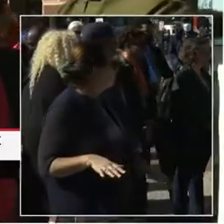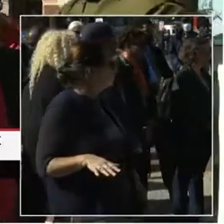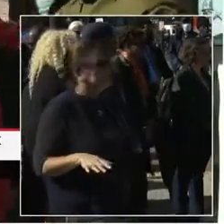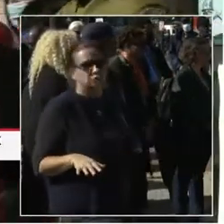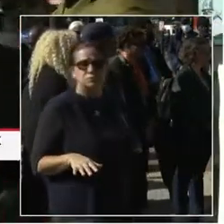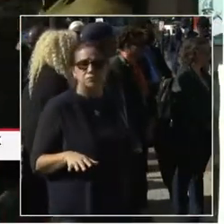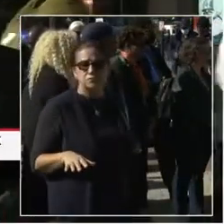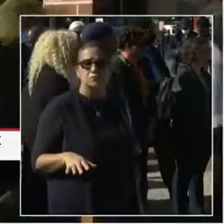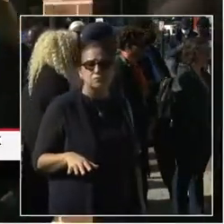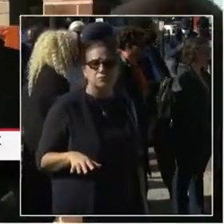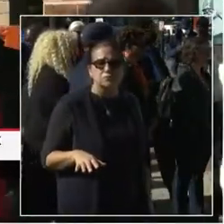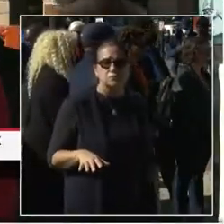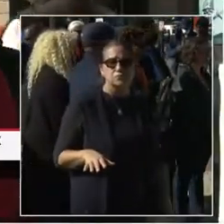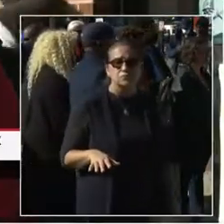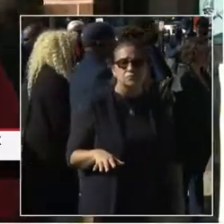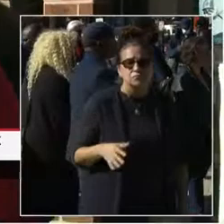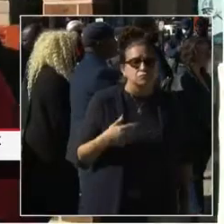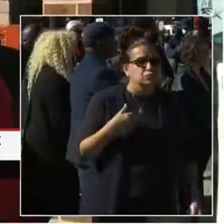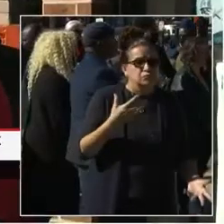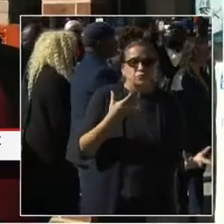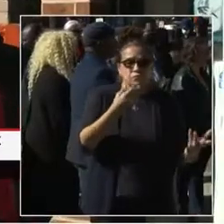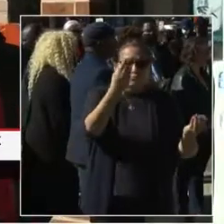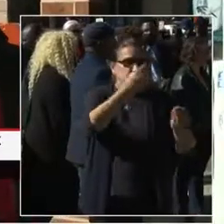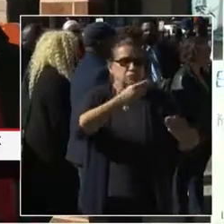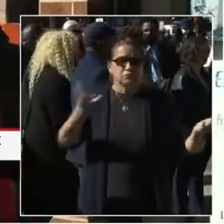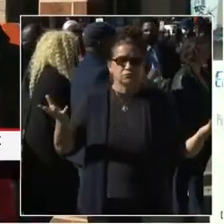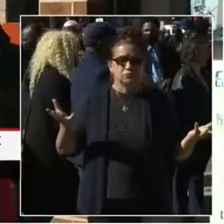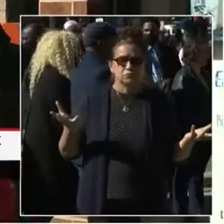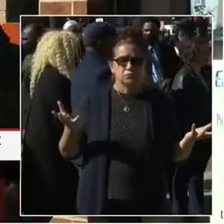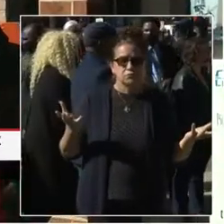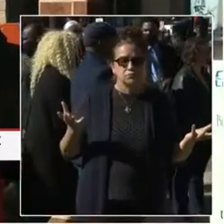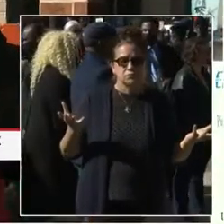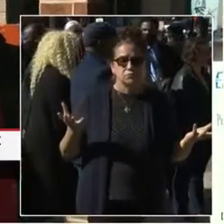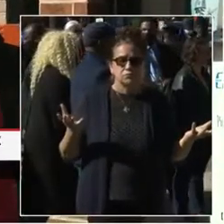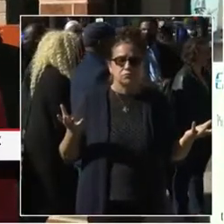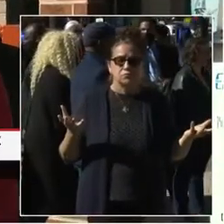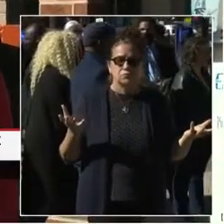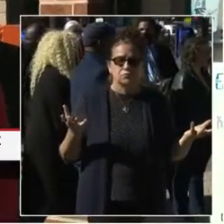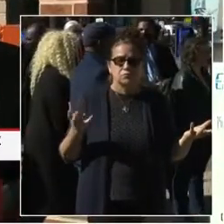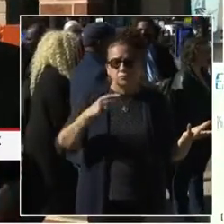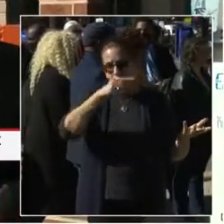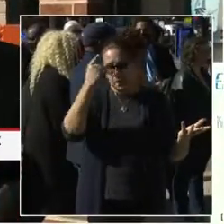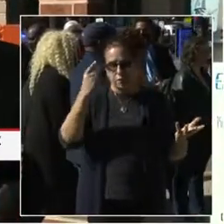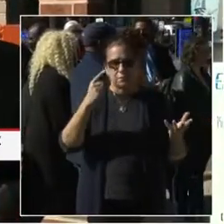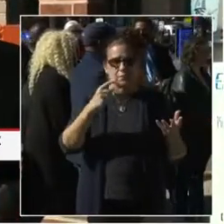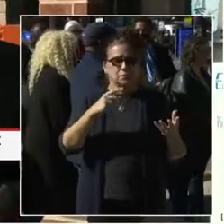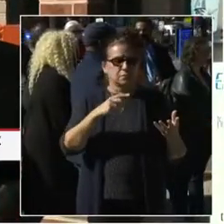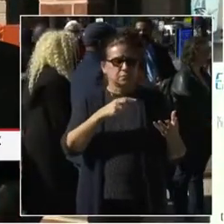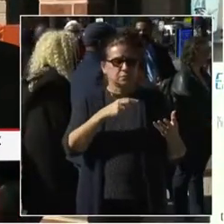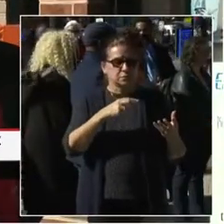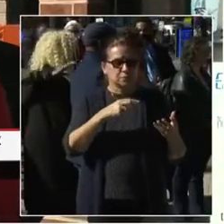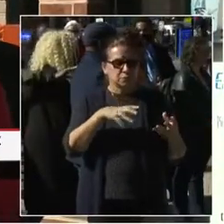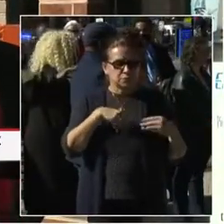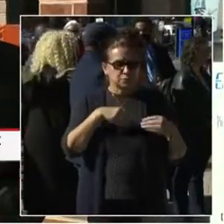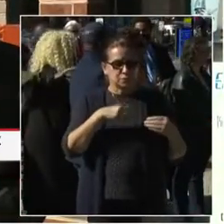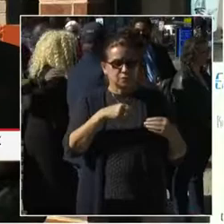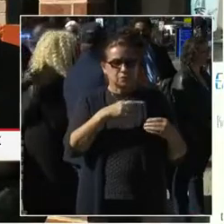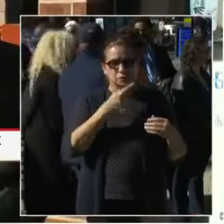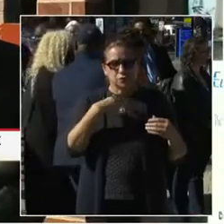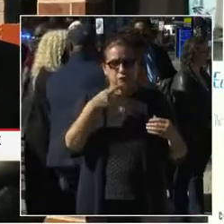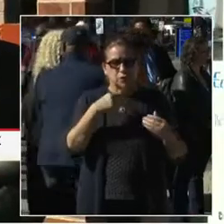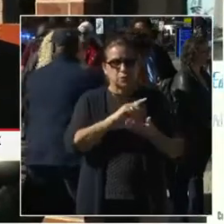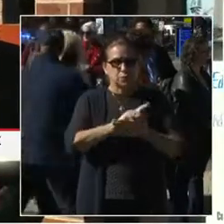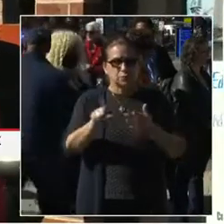I think whenever there's a celebration of something that is pertaining to one group, you